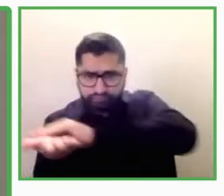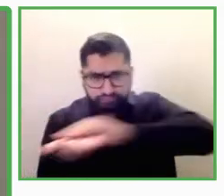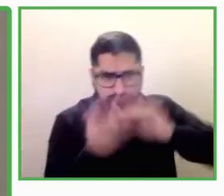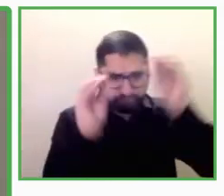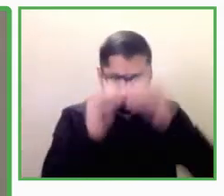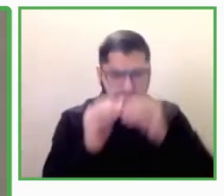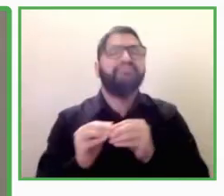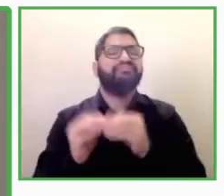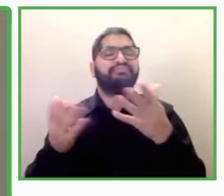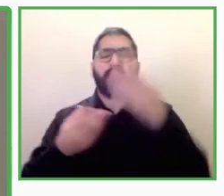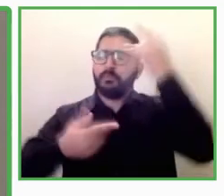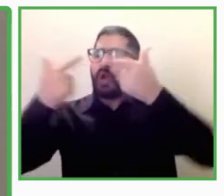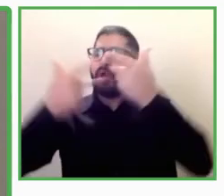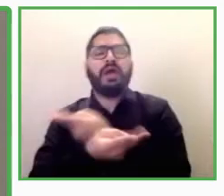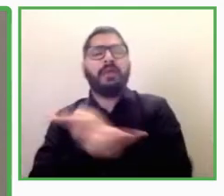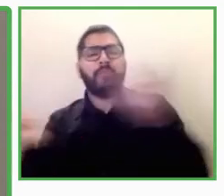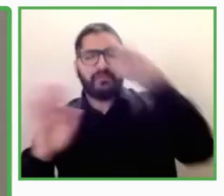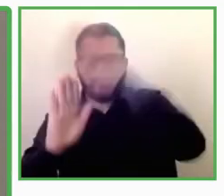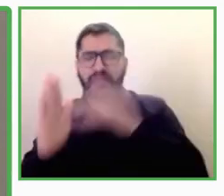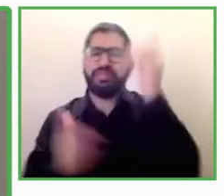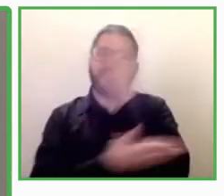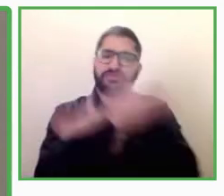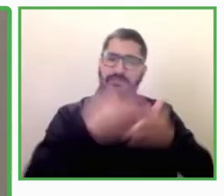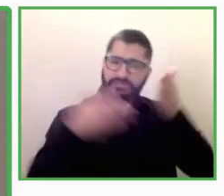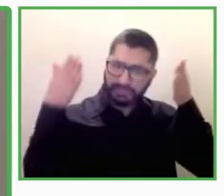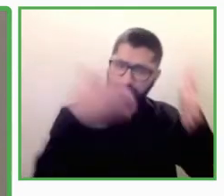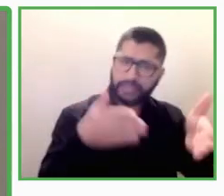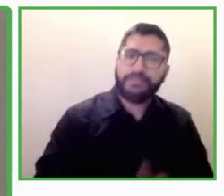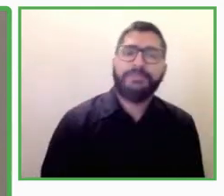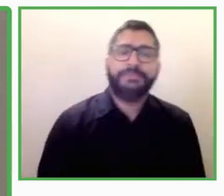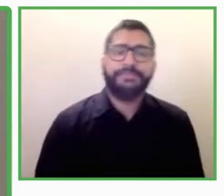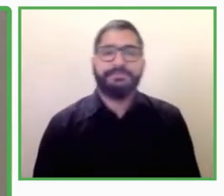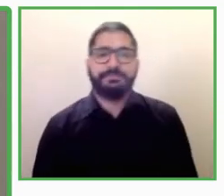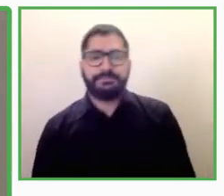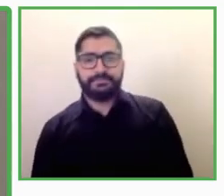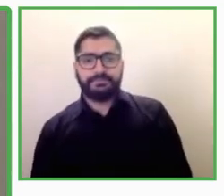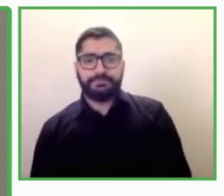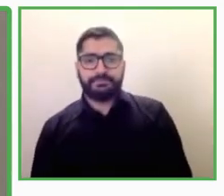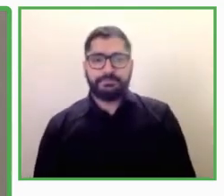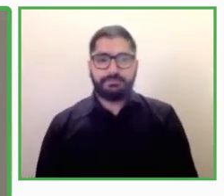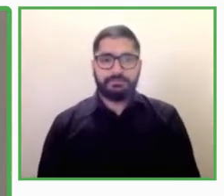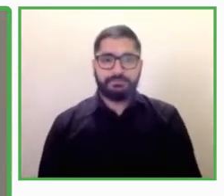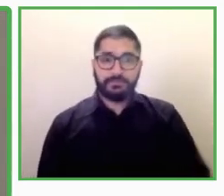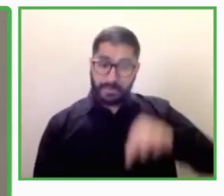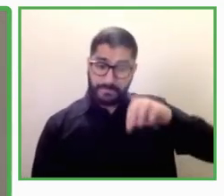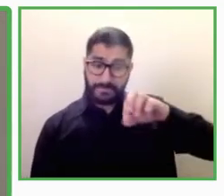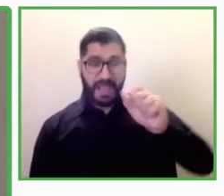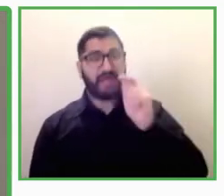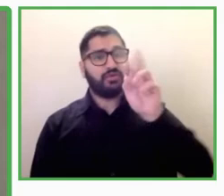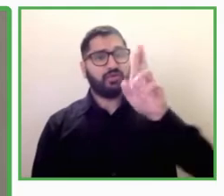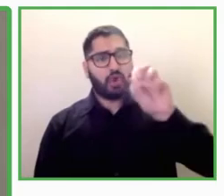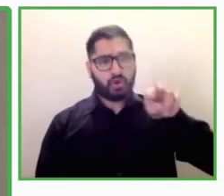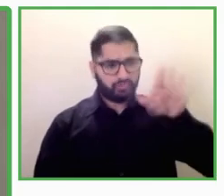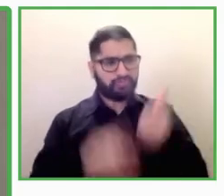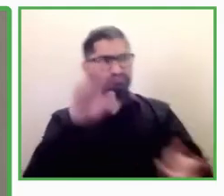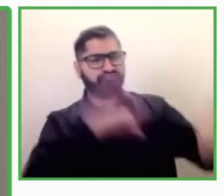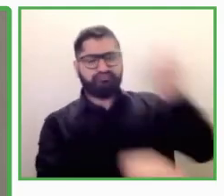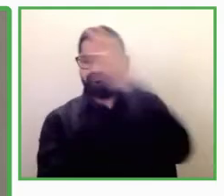of disability. He's patron and also participates in